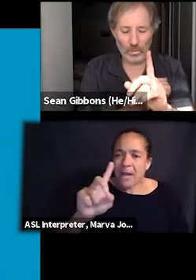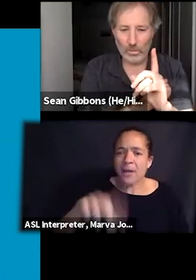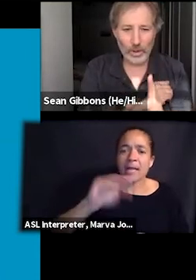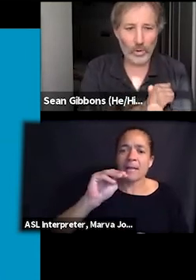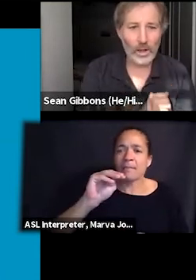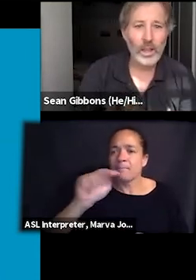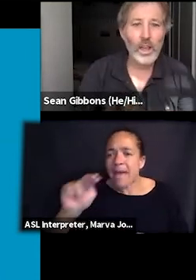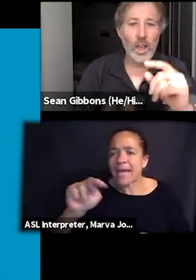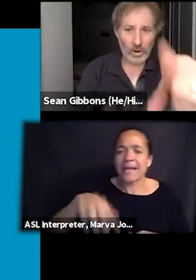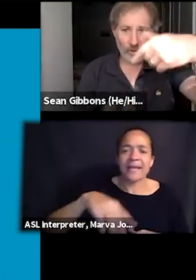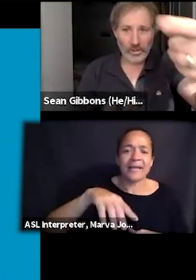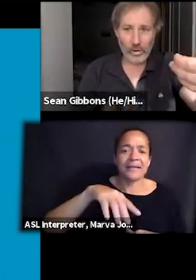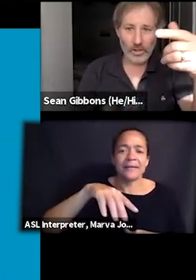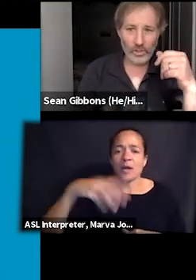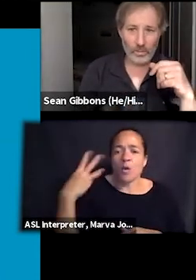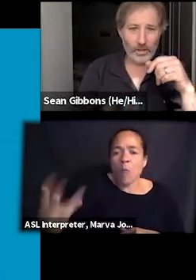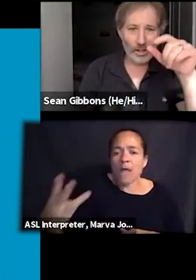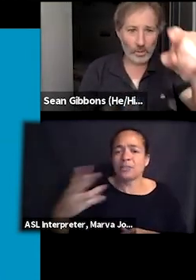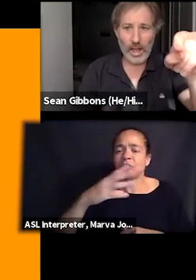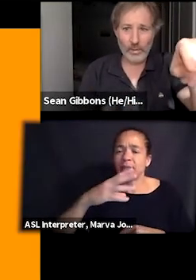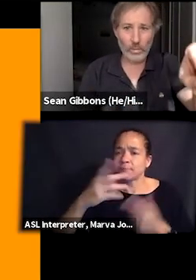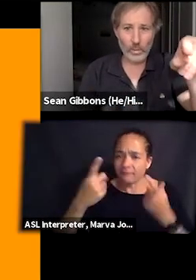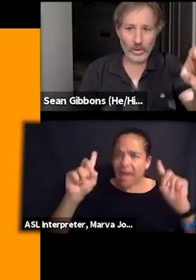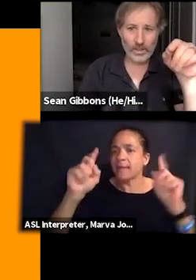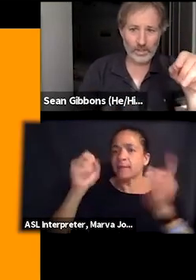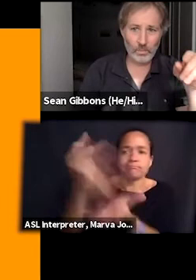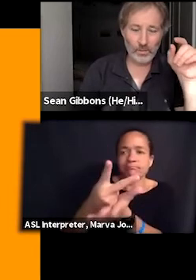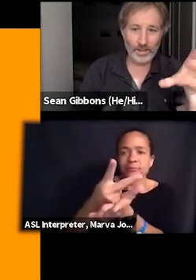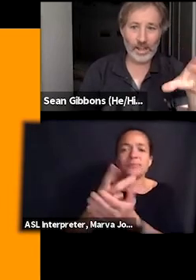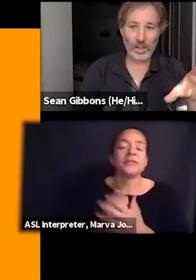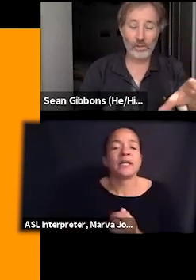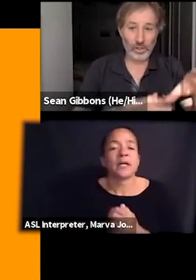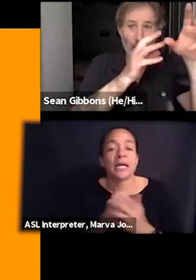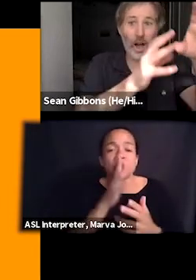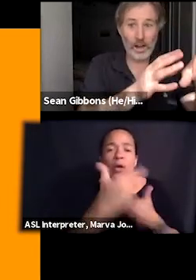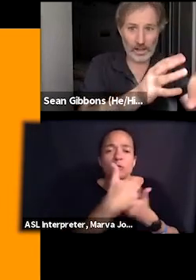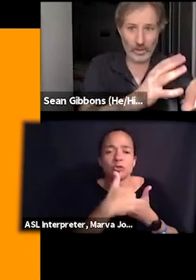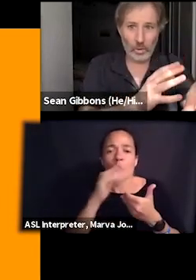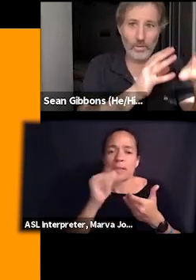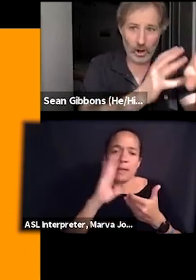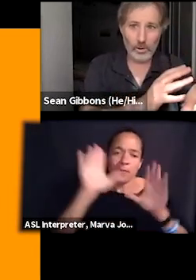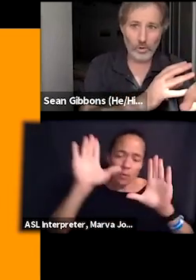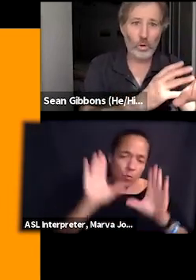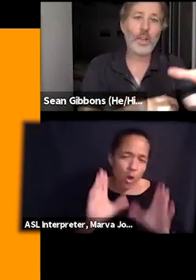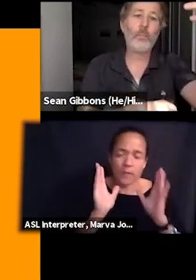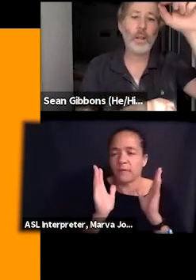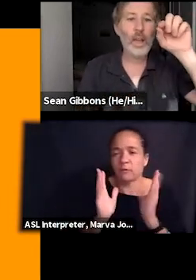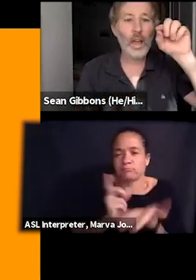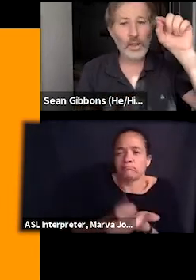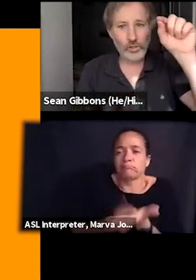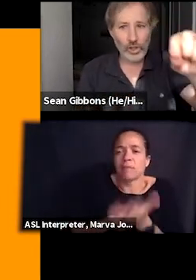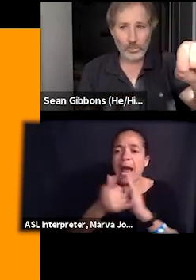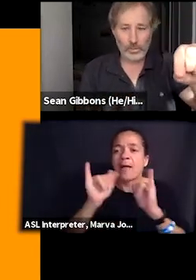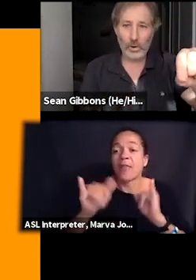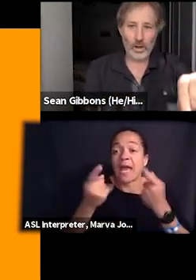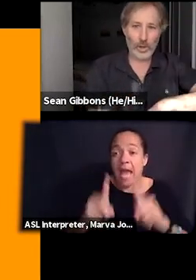2012, if I'm remembering correctly. All right, so let's go ahead and jump ahead to the next one. Evan will be with us. That's going to be a fantastic conversation behind that story of how marriage equality happened. And